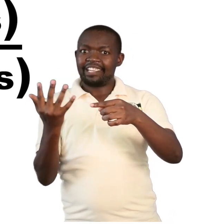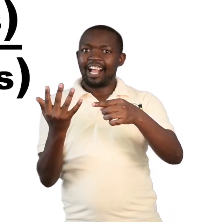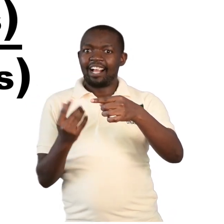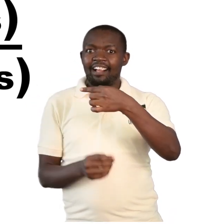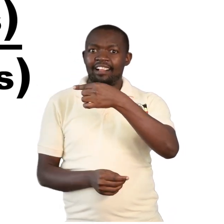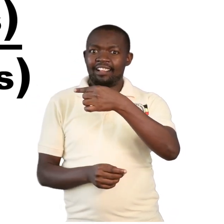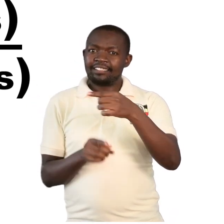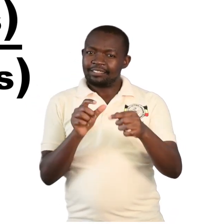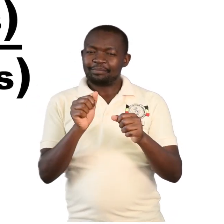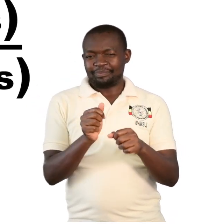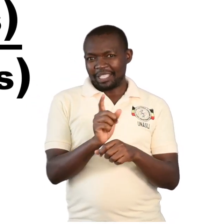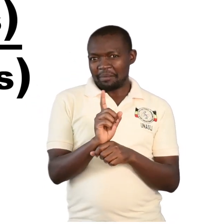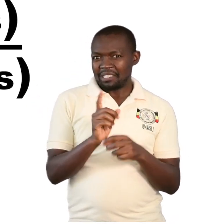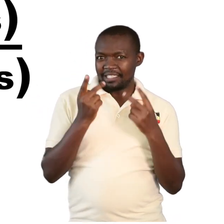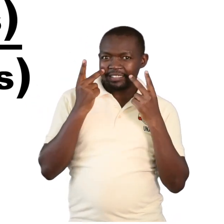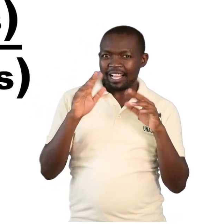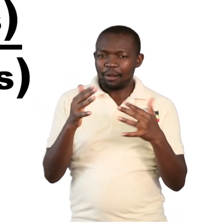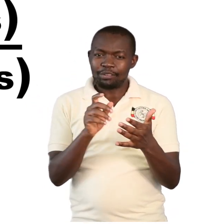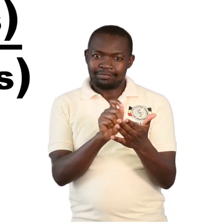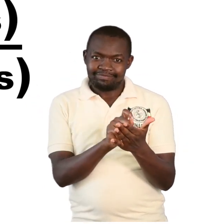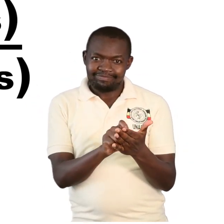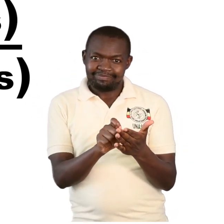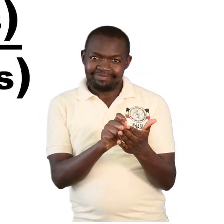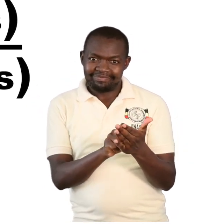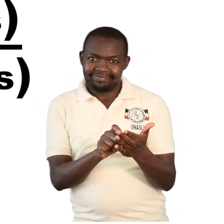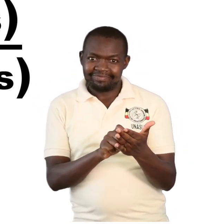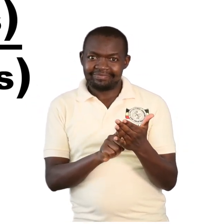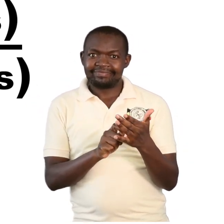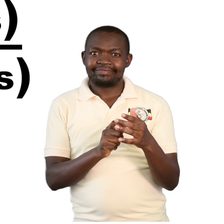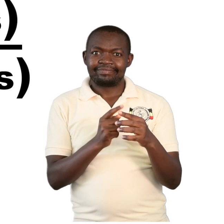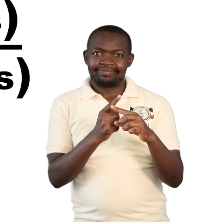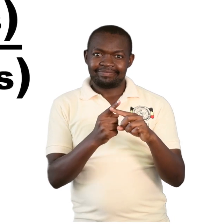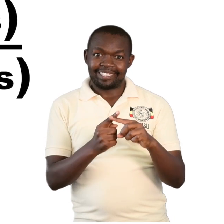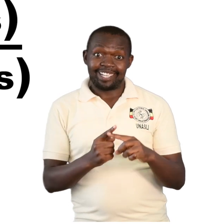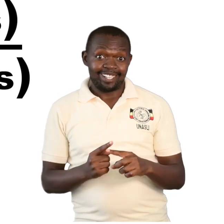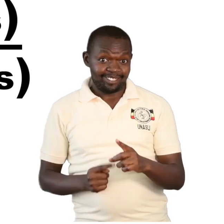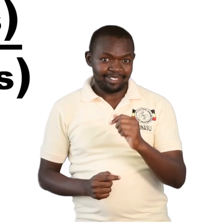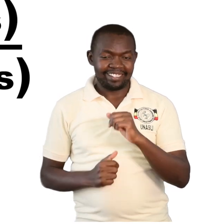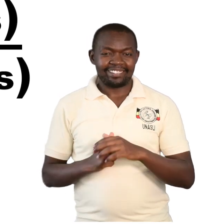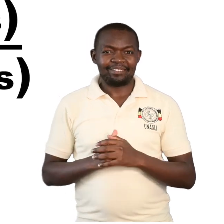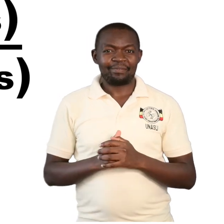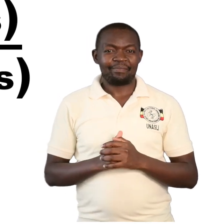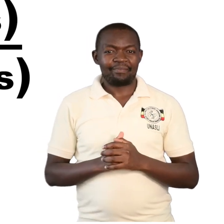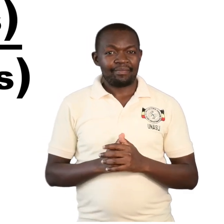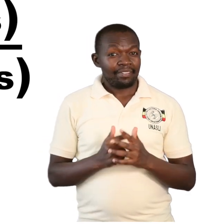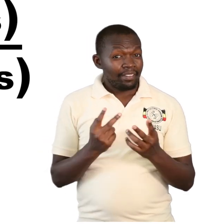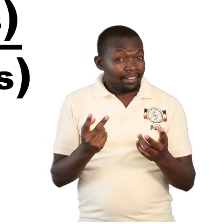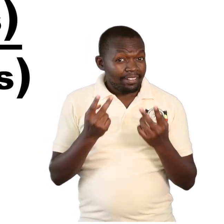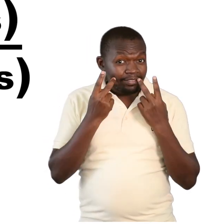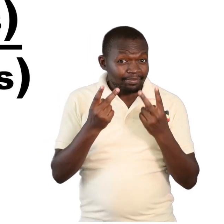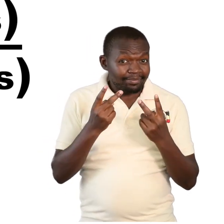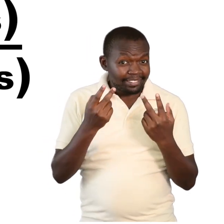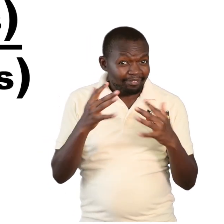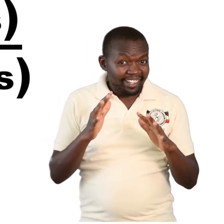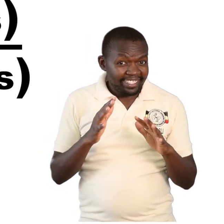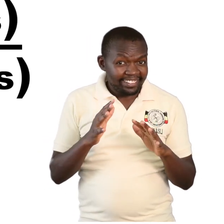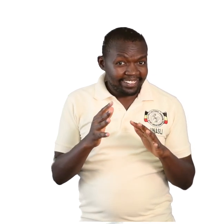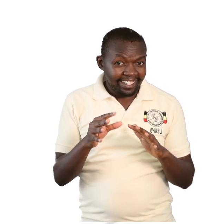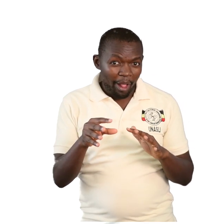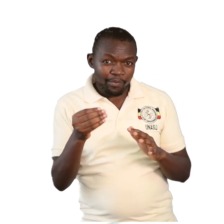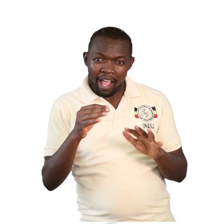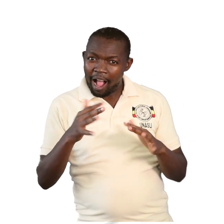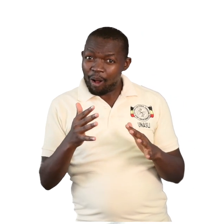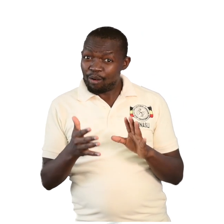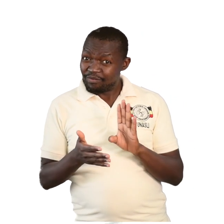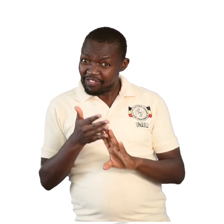a minute and write that down, calculate it. Very good. Have you been able to find how fast you